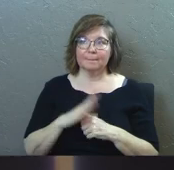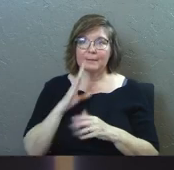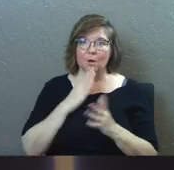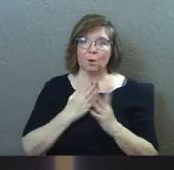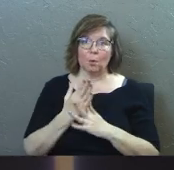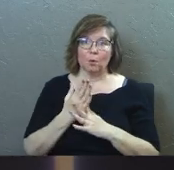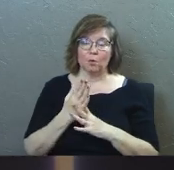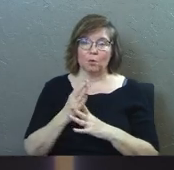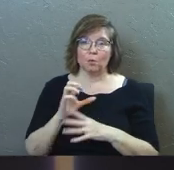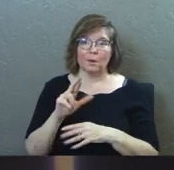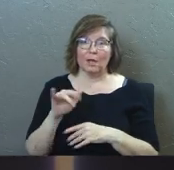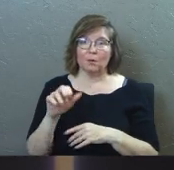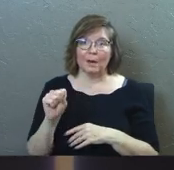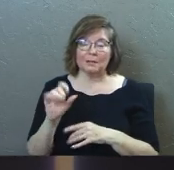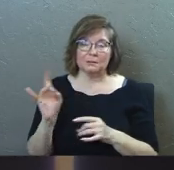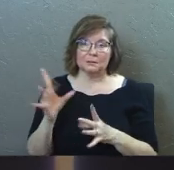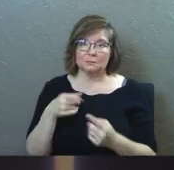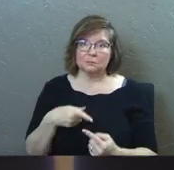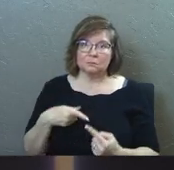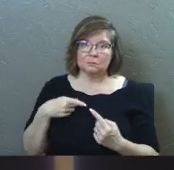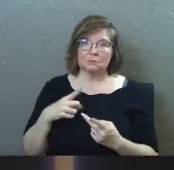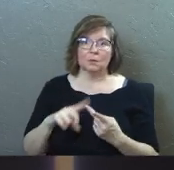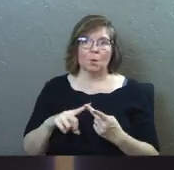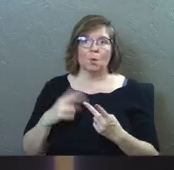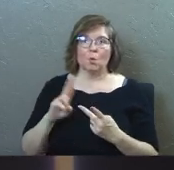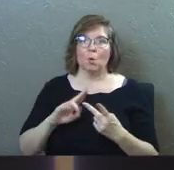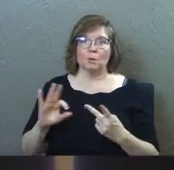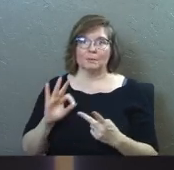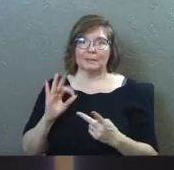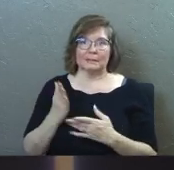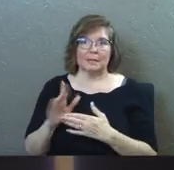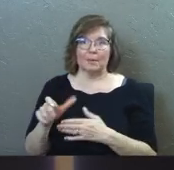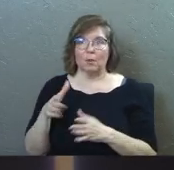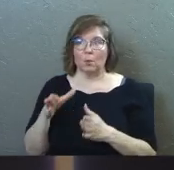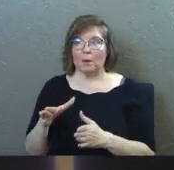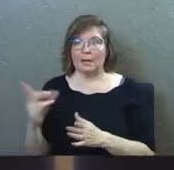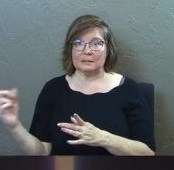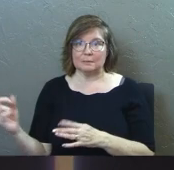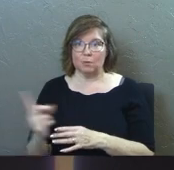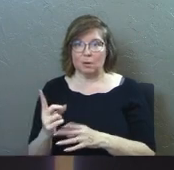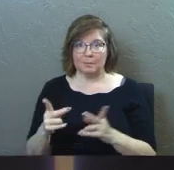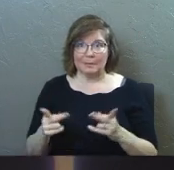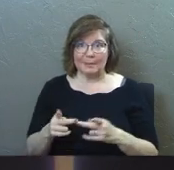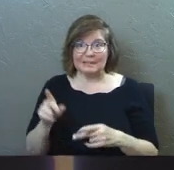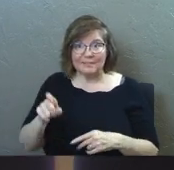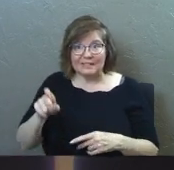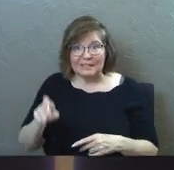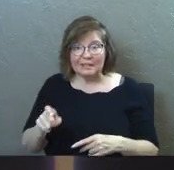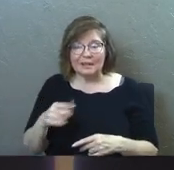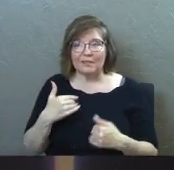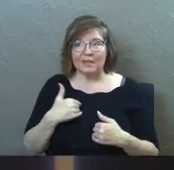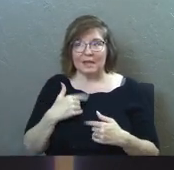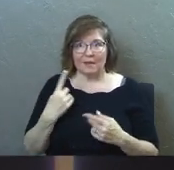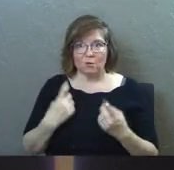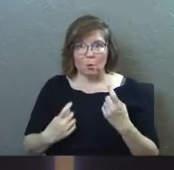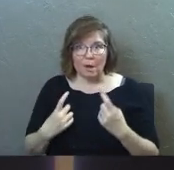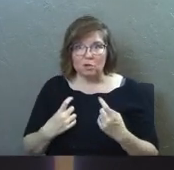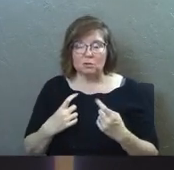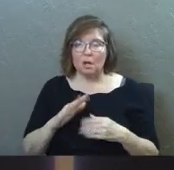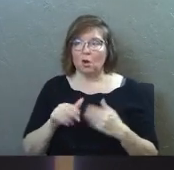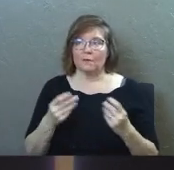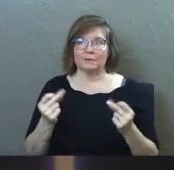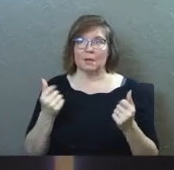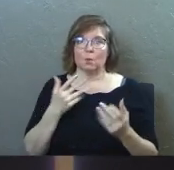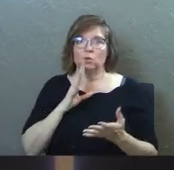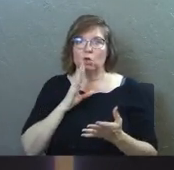they're going through a crisis. Or the Holy Spirit in some other way has brought them to a place of need and they've got questions and